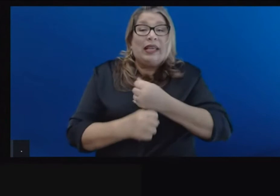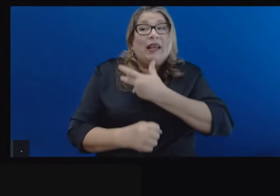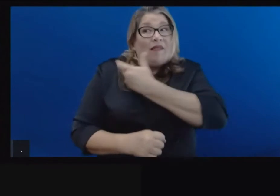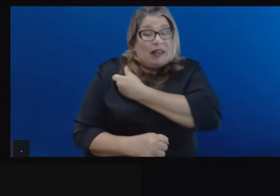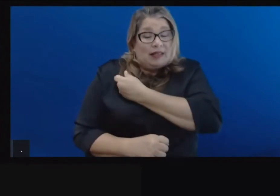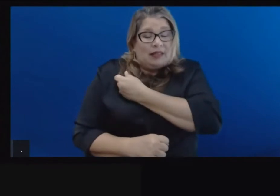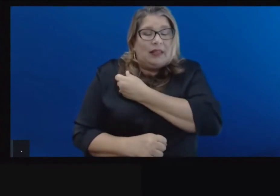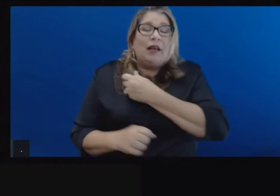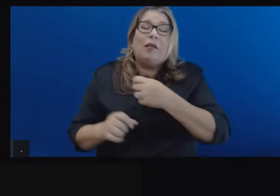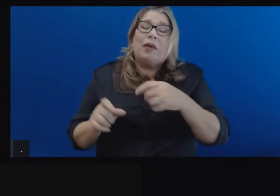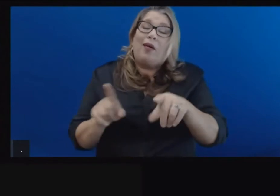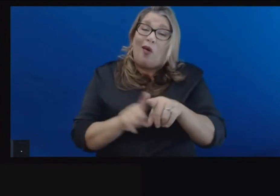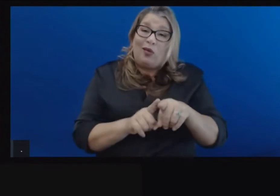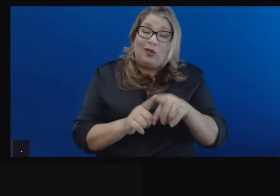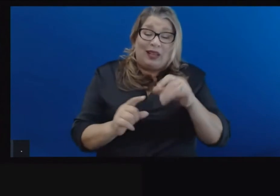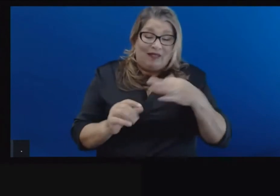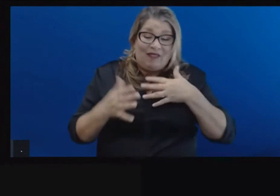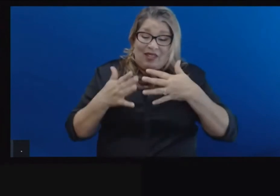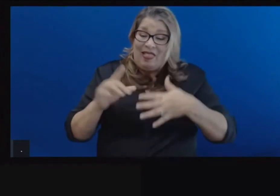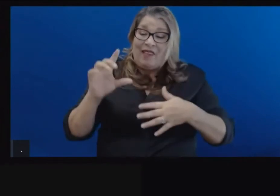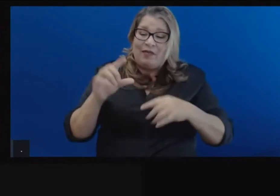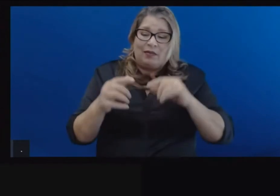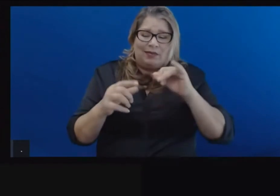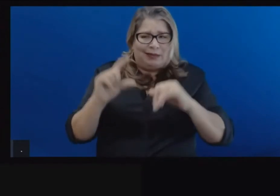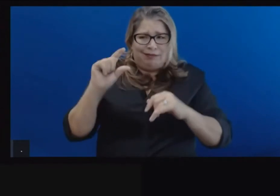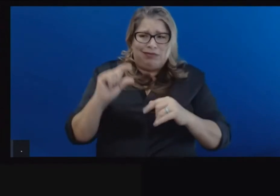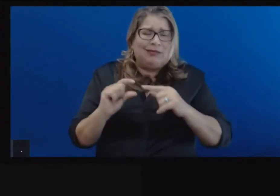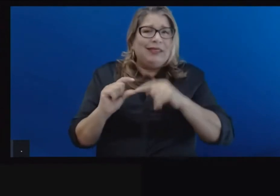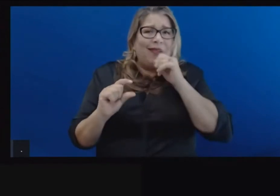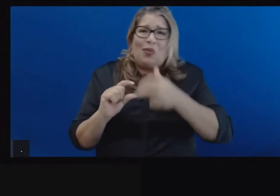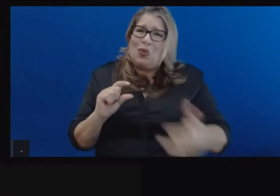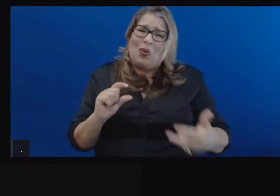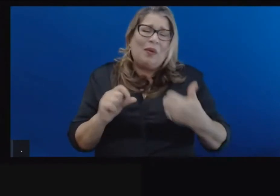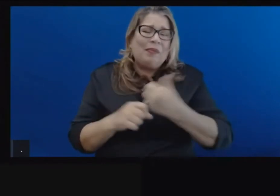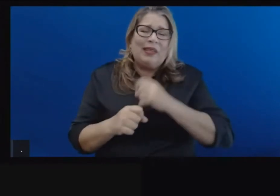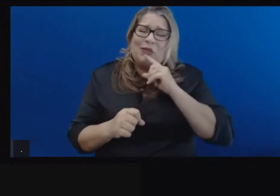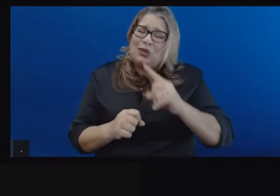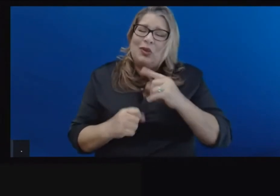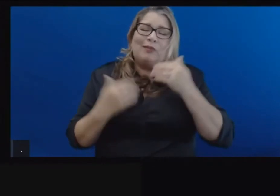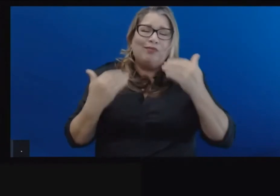people get vaccinated. On the second issue,